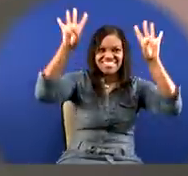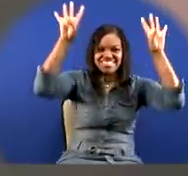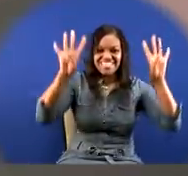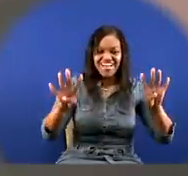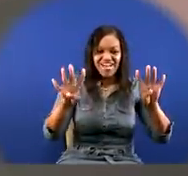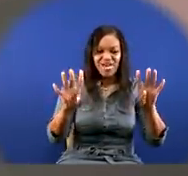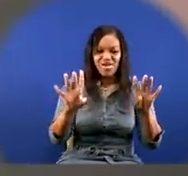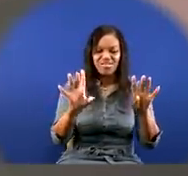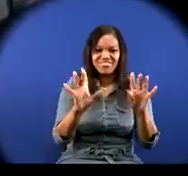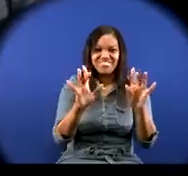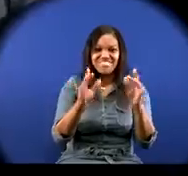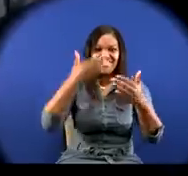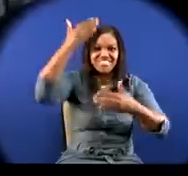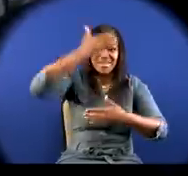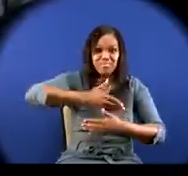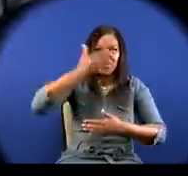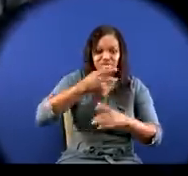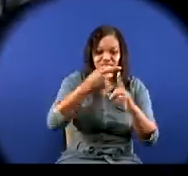rocks split,